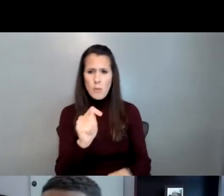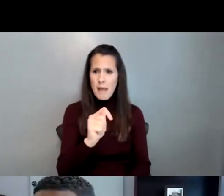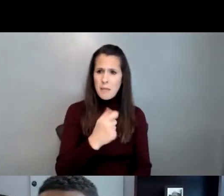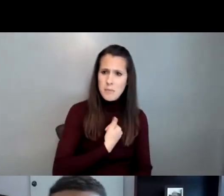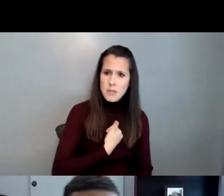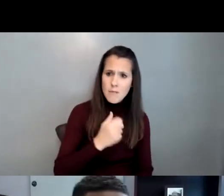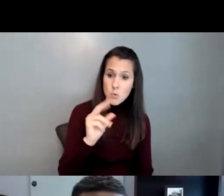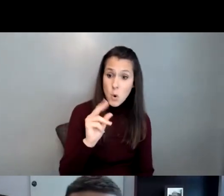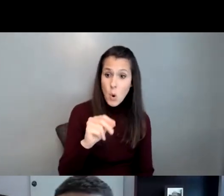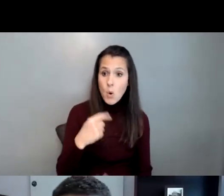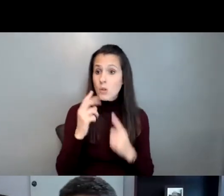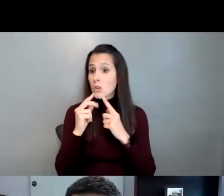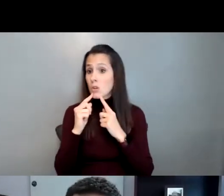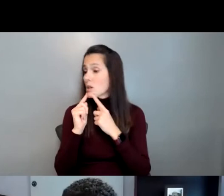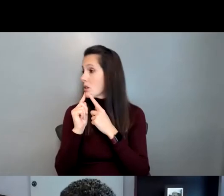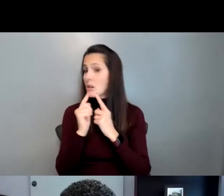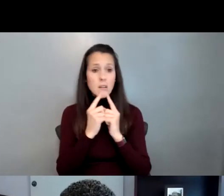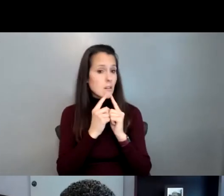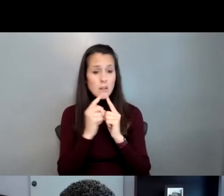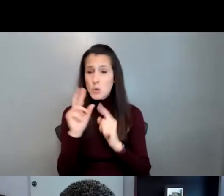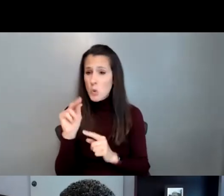couldn't even turn from side to side in my bed.